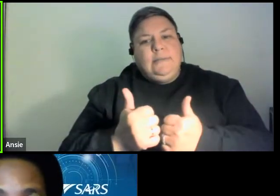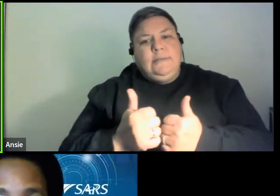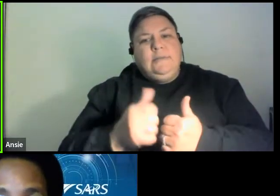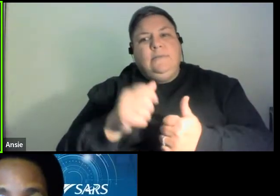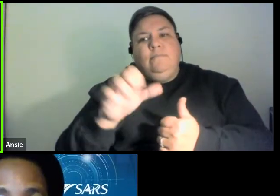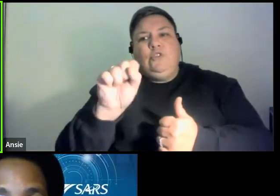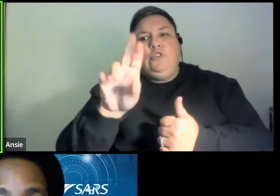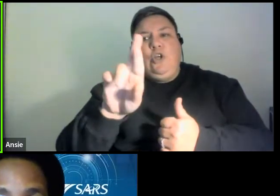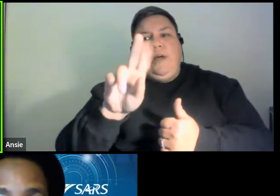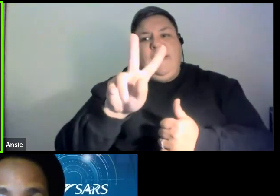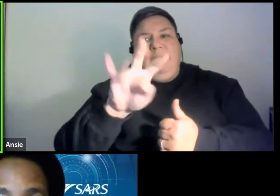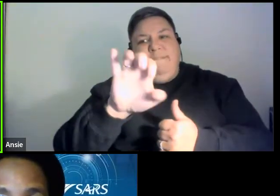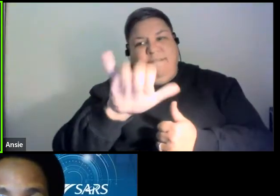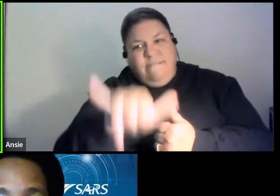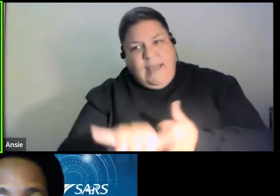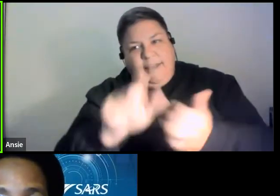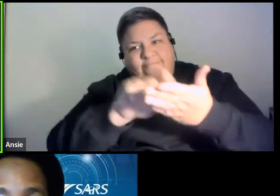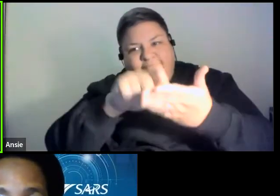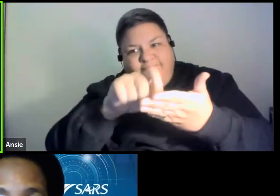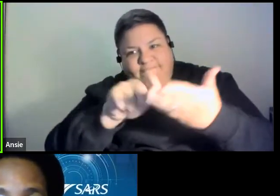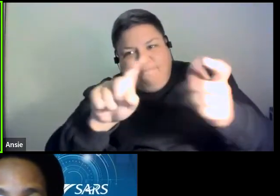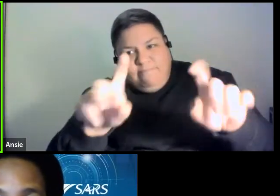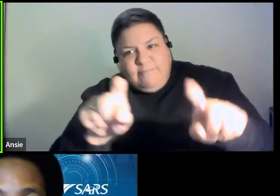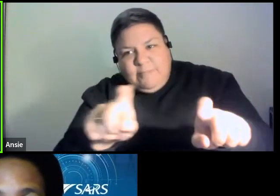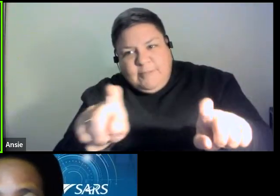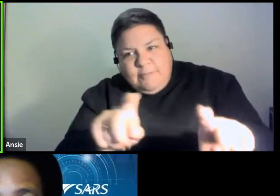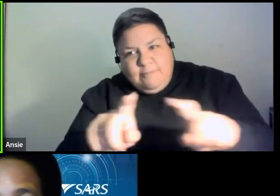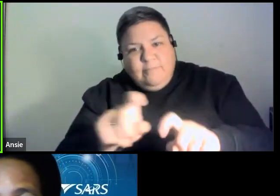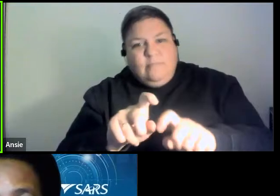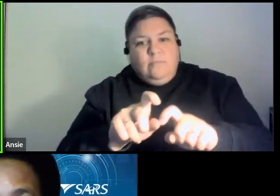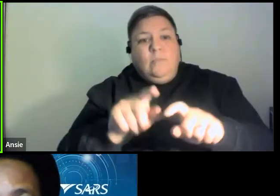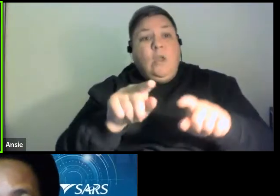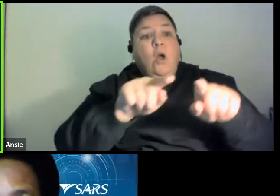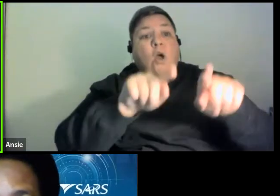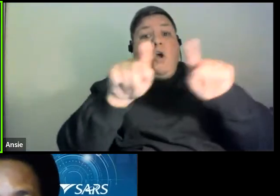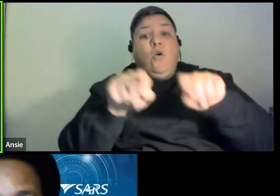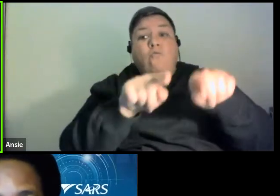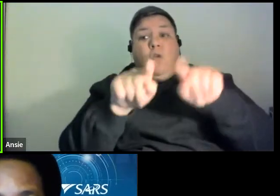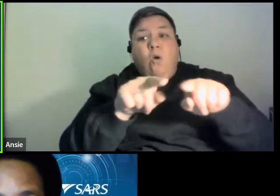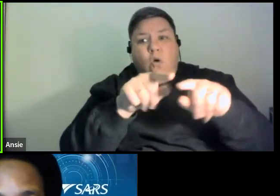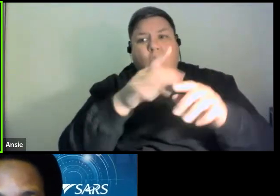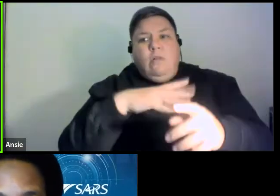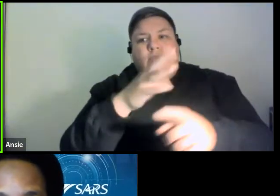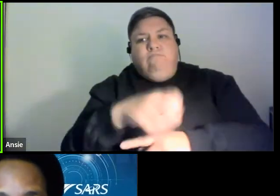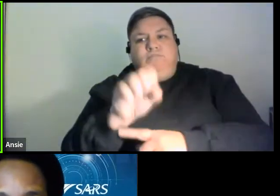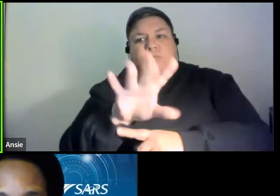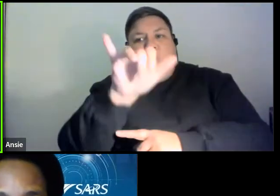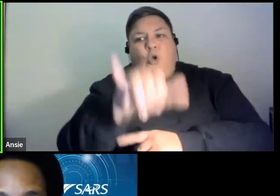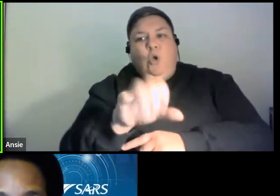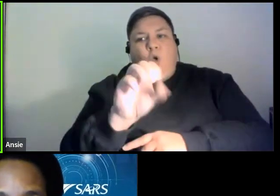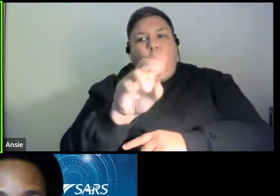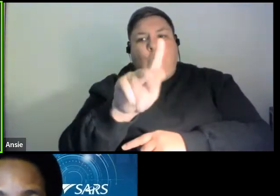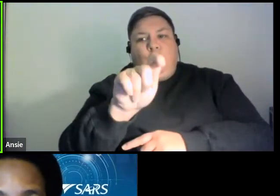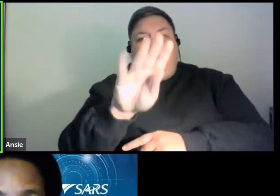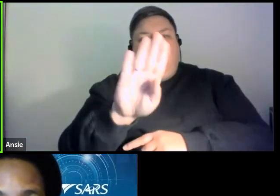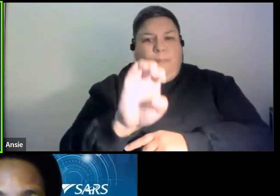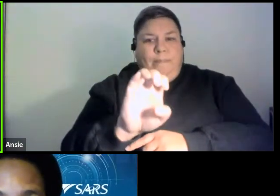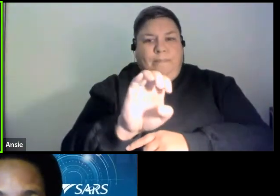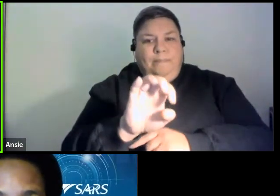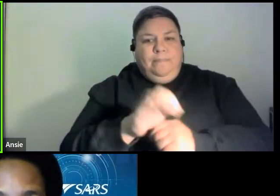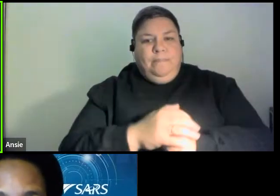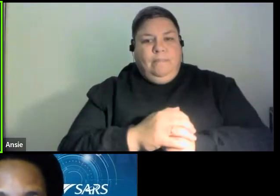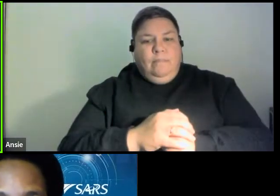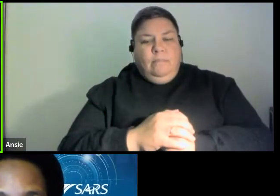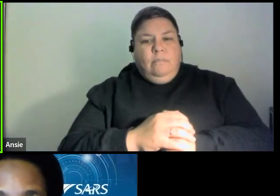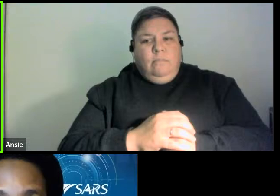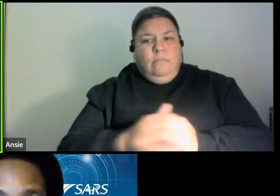at the end of the session, and be reminded that a recording will be placed on the SARS YouTube channel. And if there are any